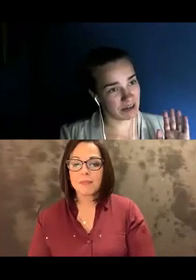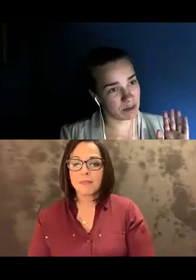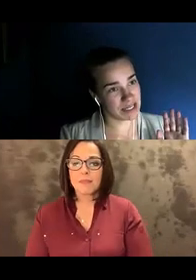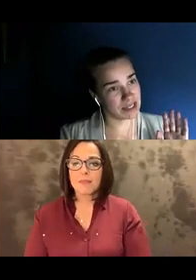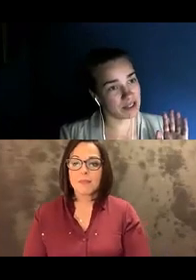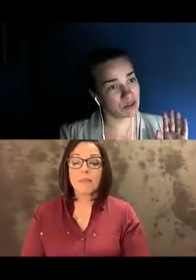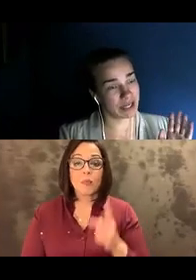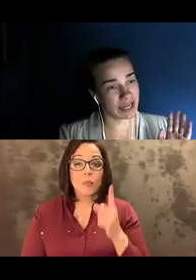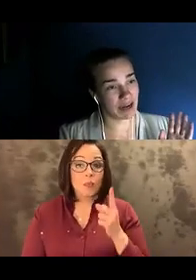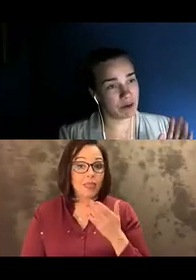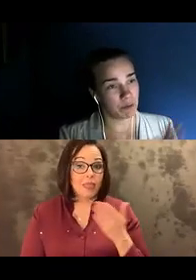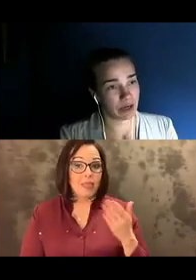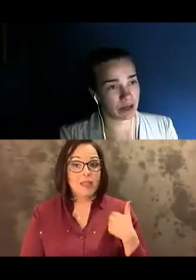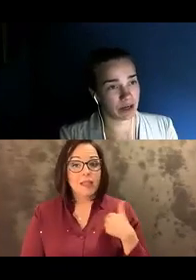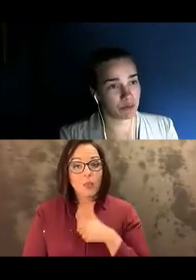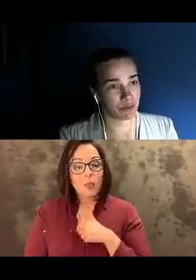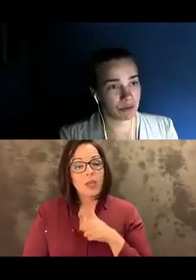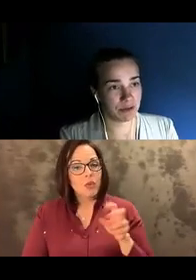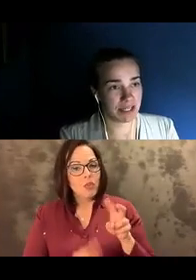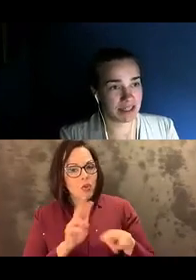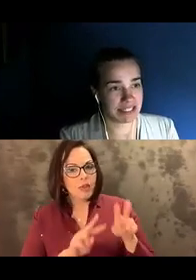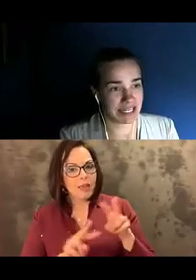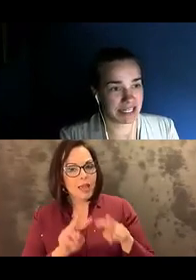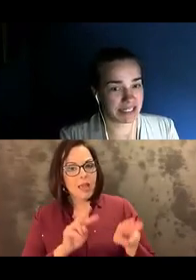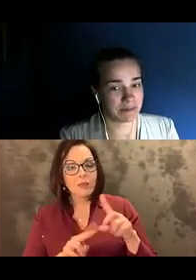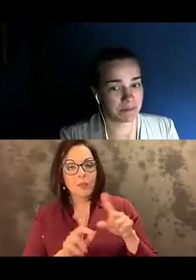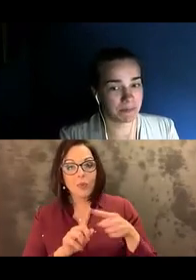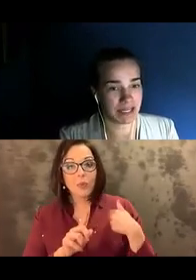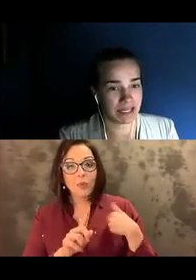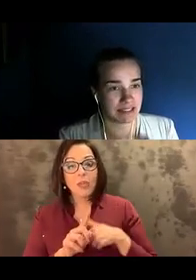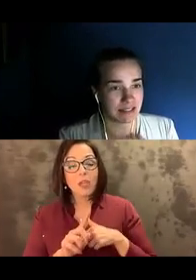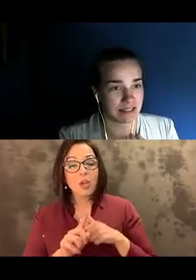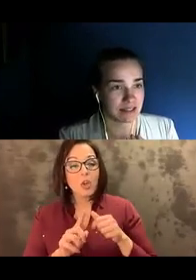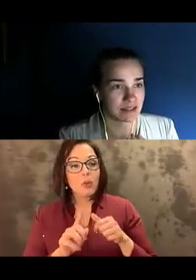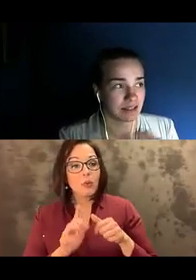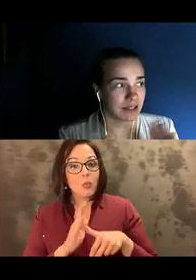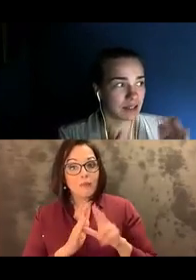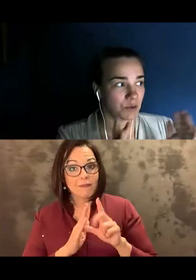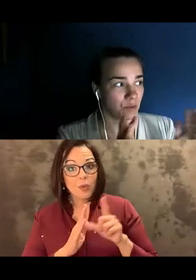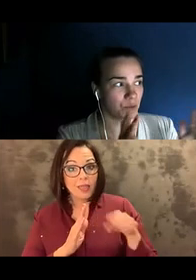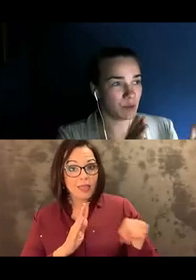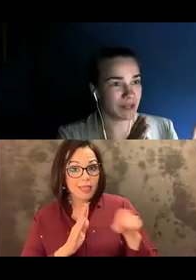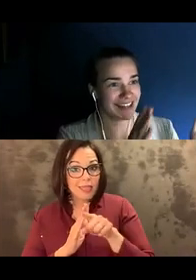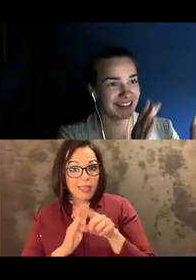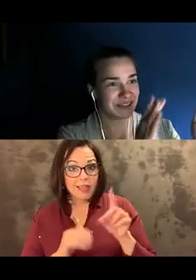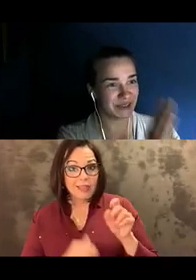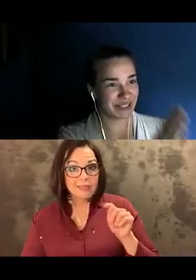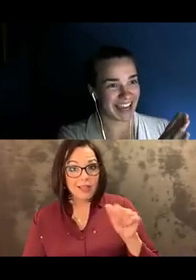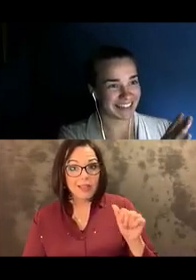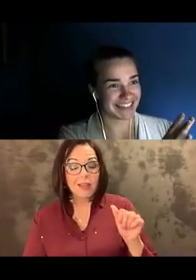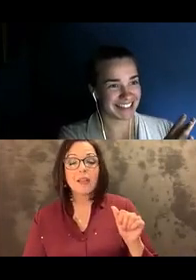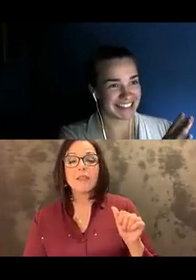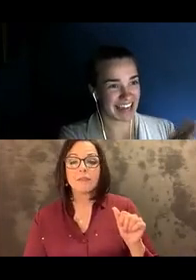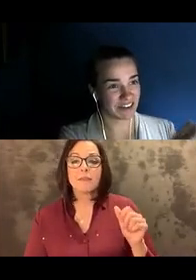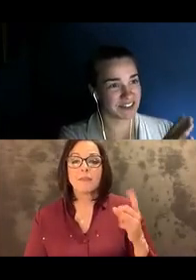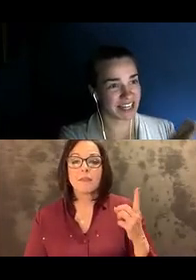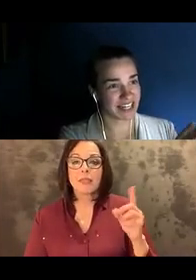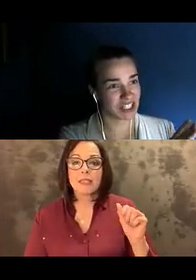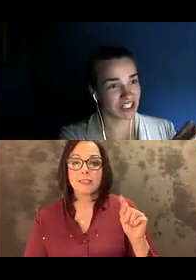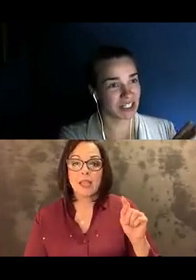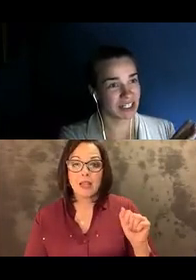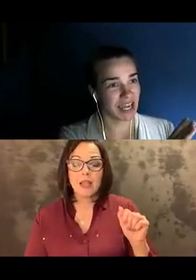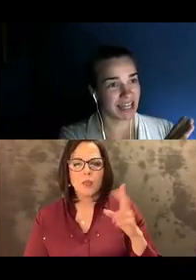One thing that we look at when we're reviewing the data is we look at the